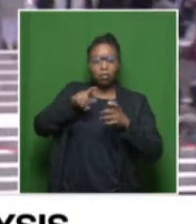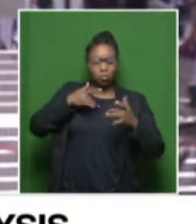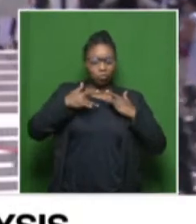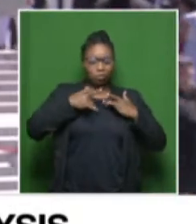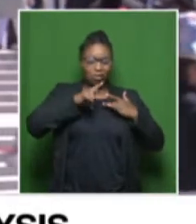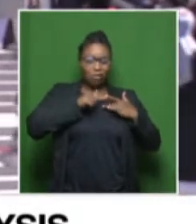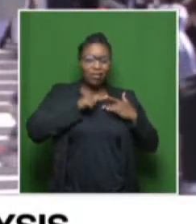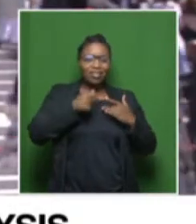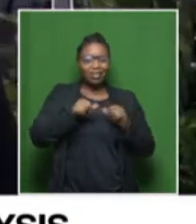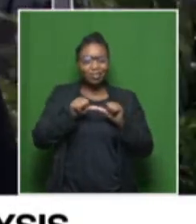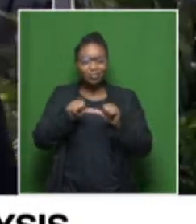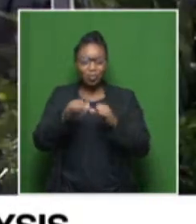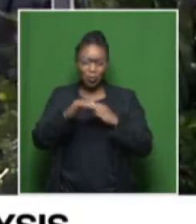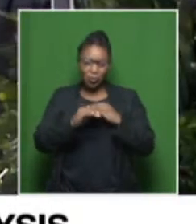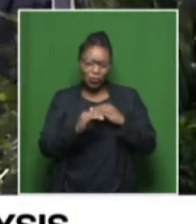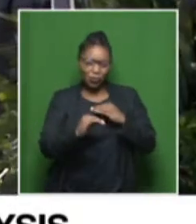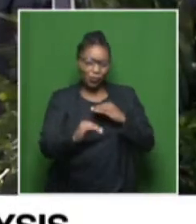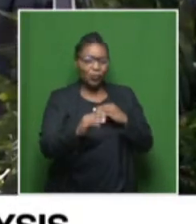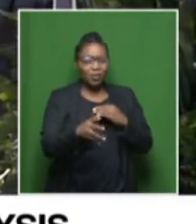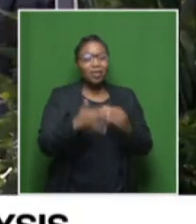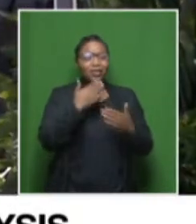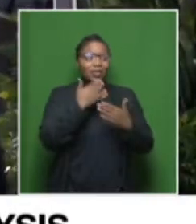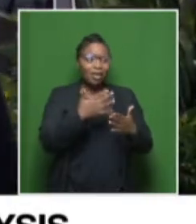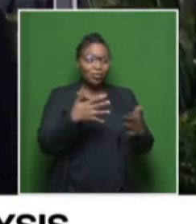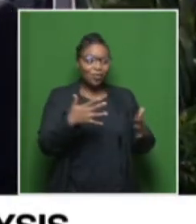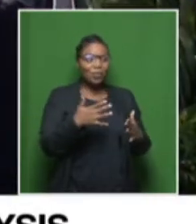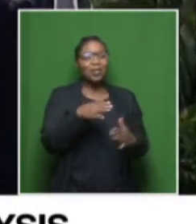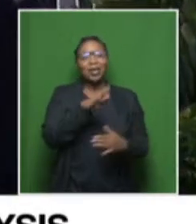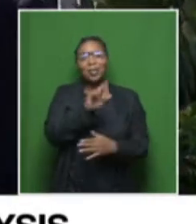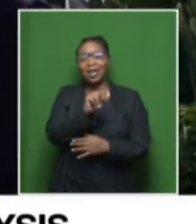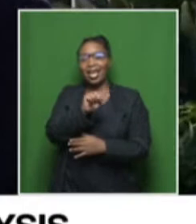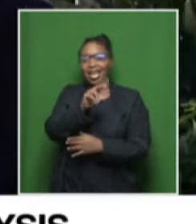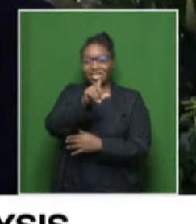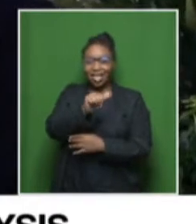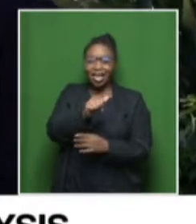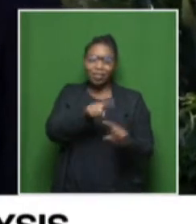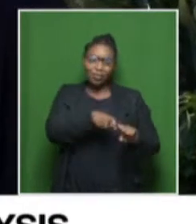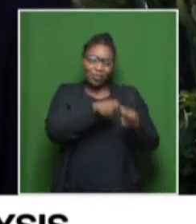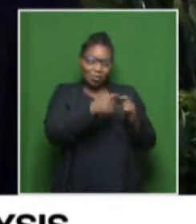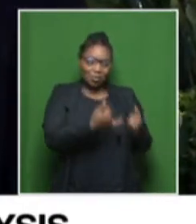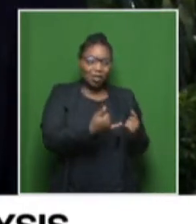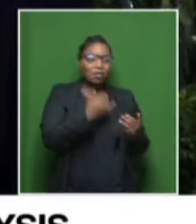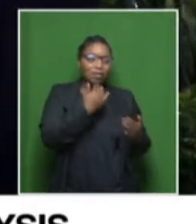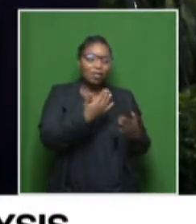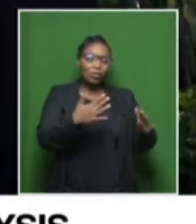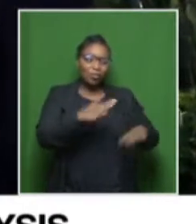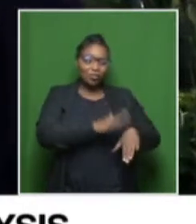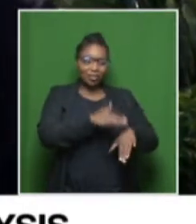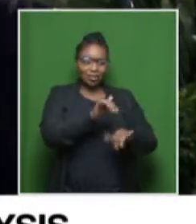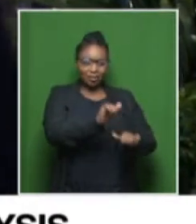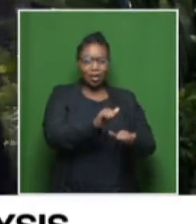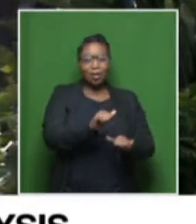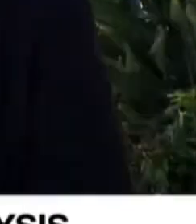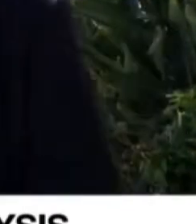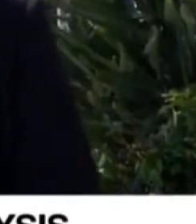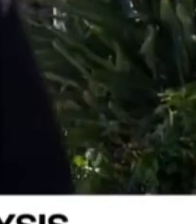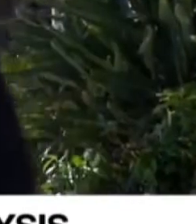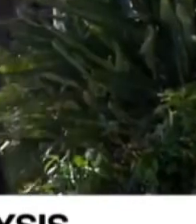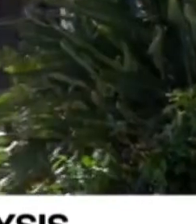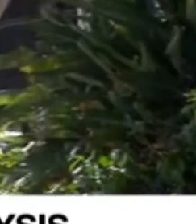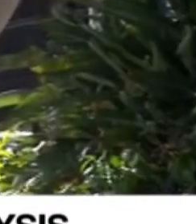its adjustment. Thank you very much, Ms. Banda. We're going to leave it there. We're speaking to a slew of people now, but thank you very much for your time. Thanks. Let me hand over now